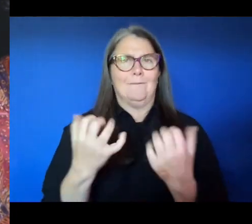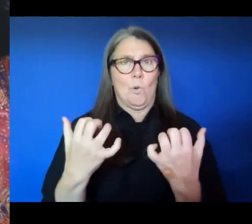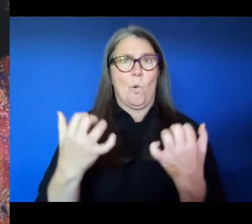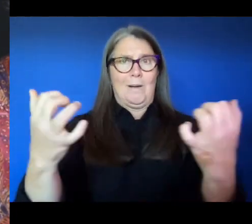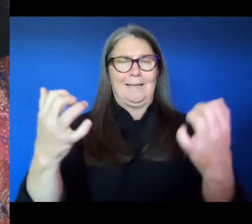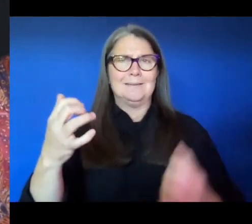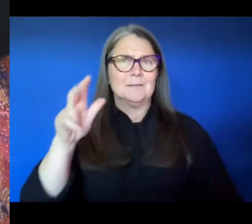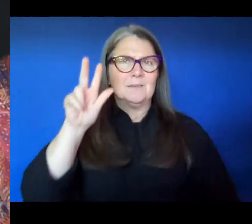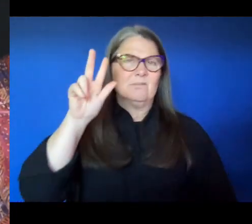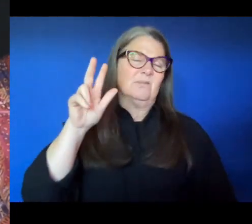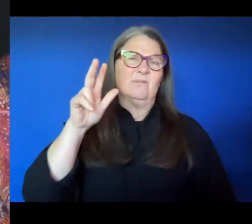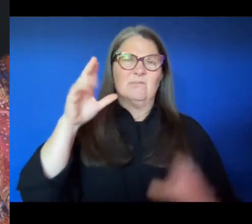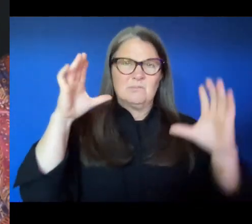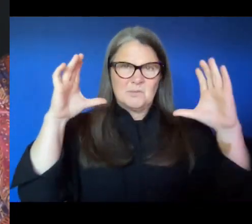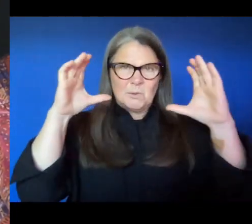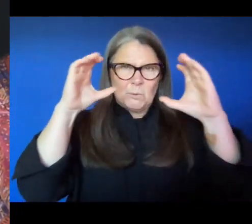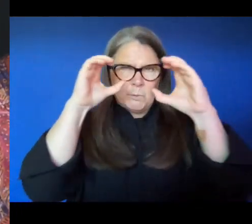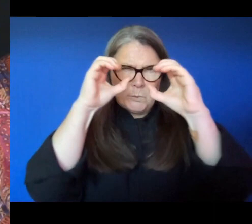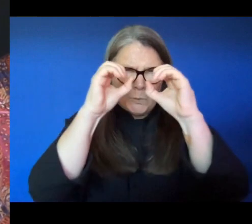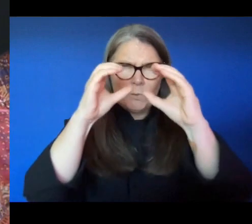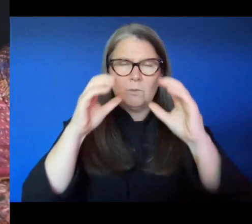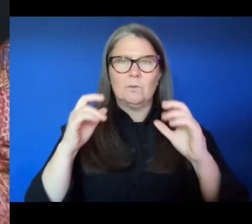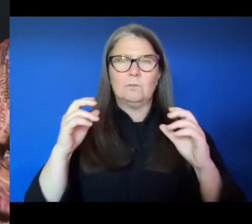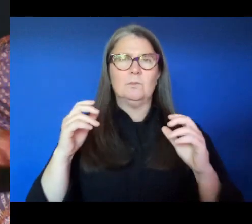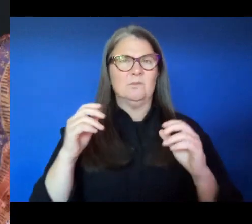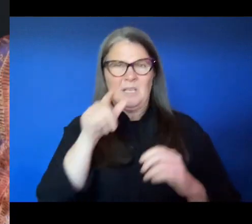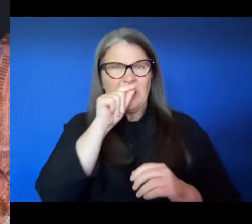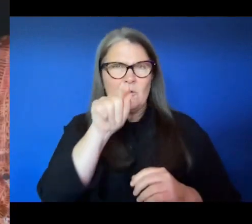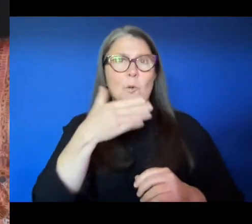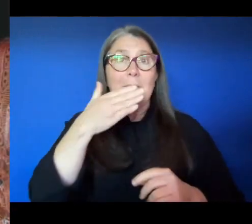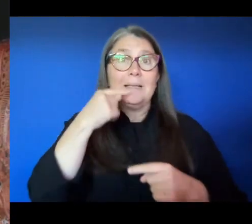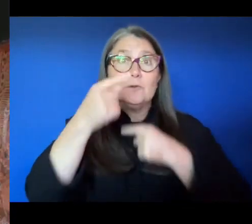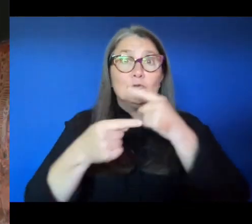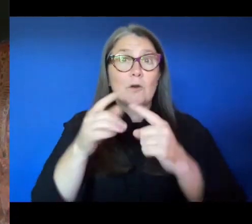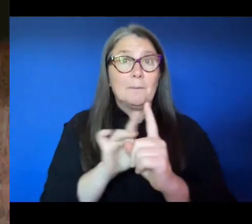and online, could you briefly self-describe? Judy, would you go first?